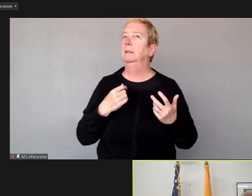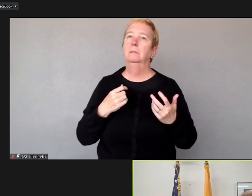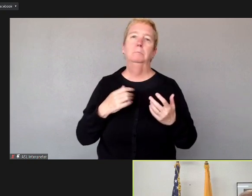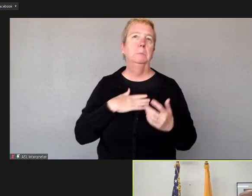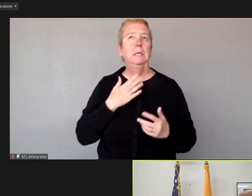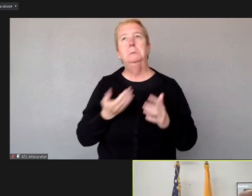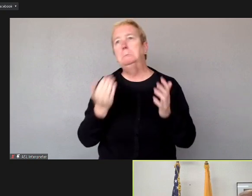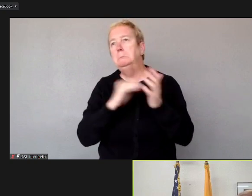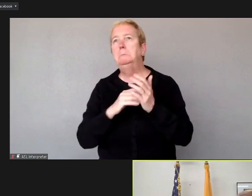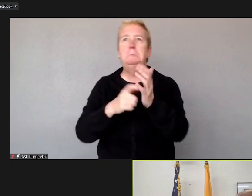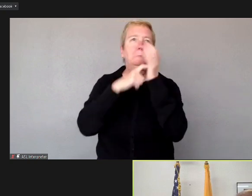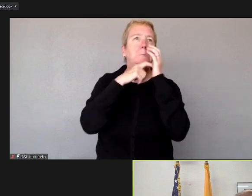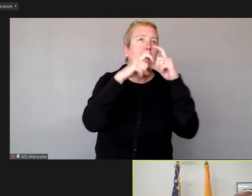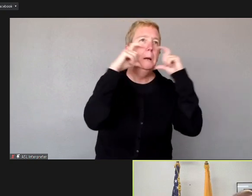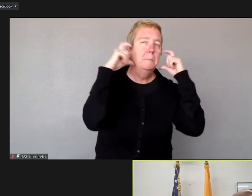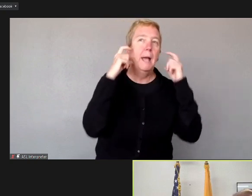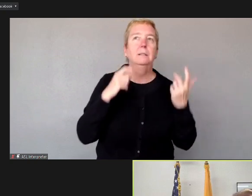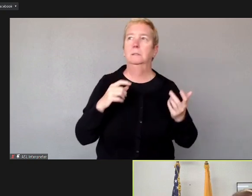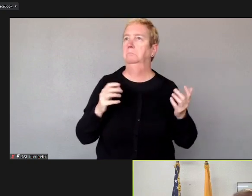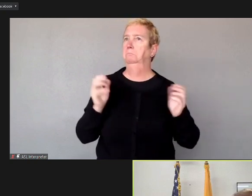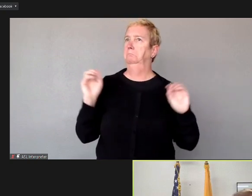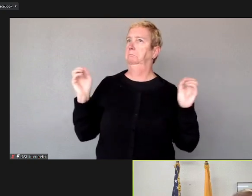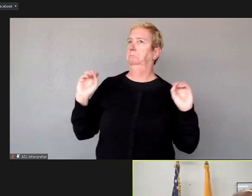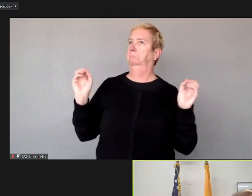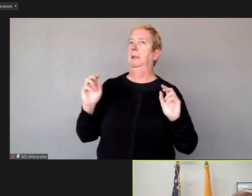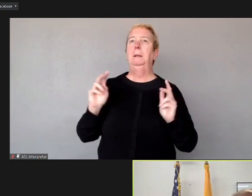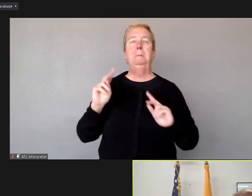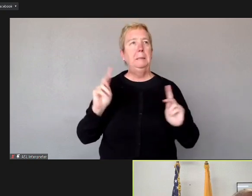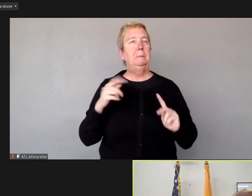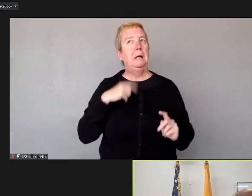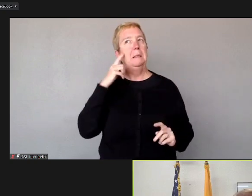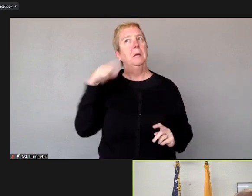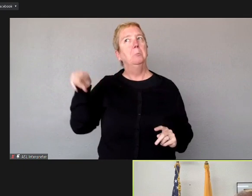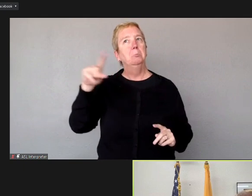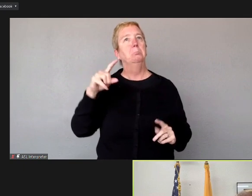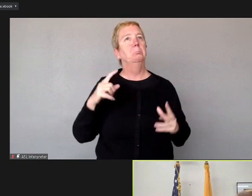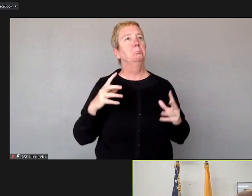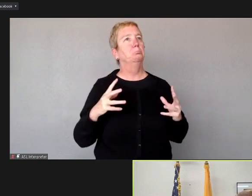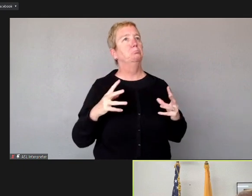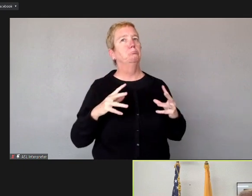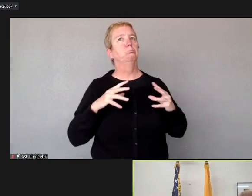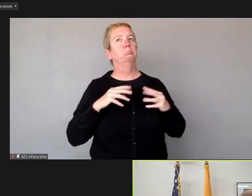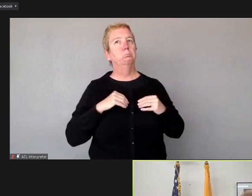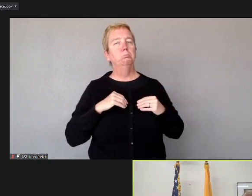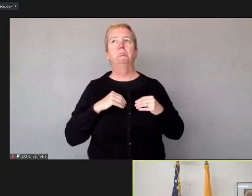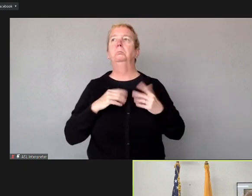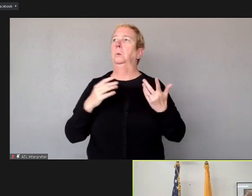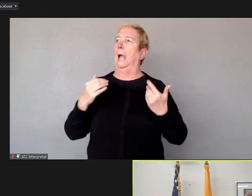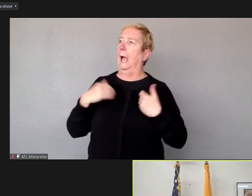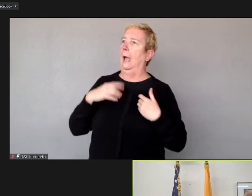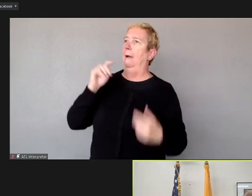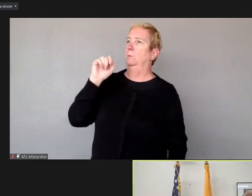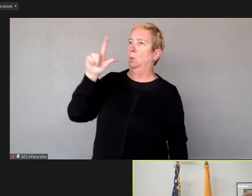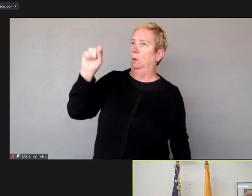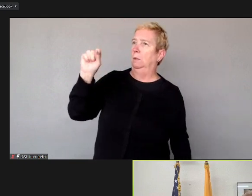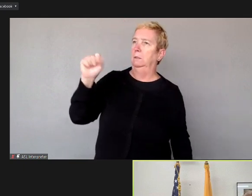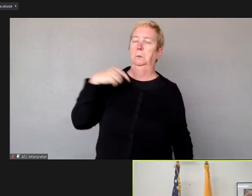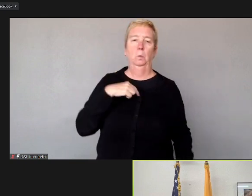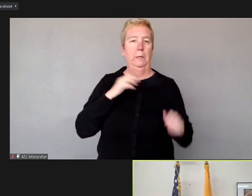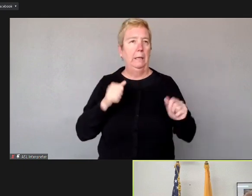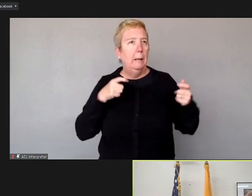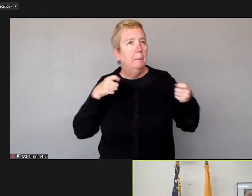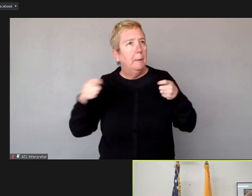reinstituted. And so I think that basically at this point, we have the tools we need to manage the